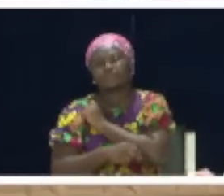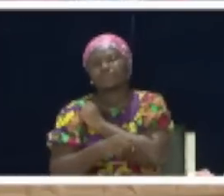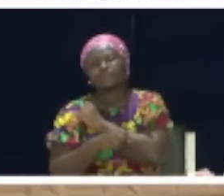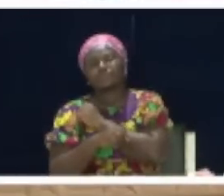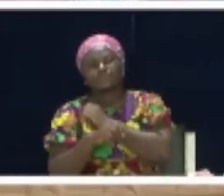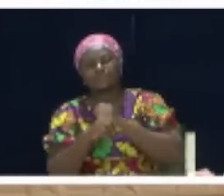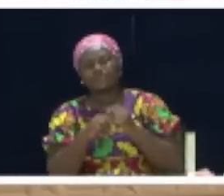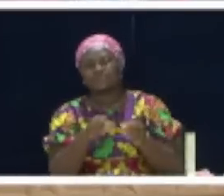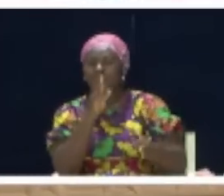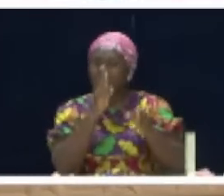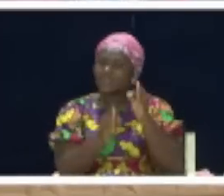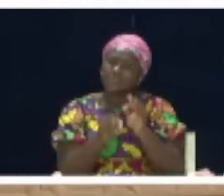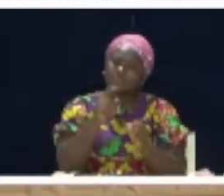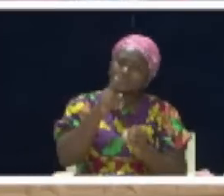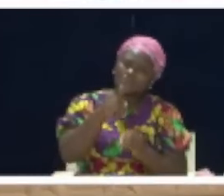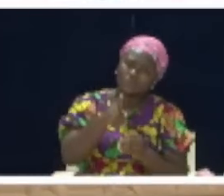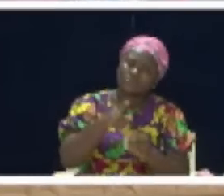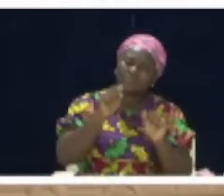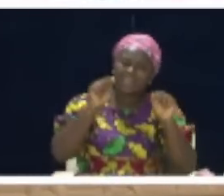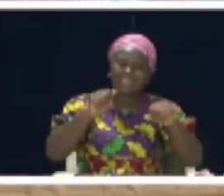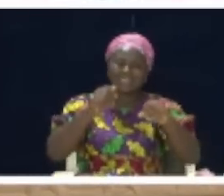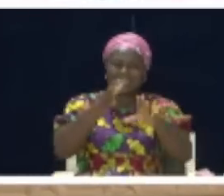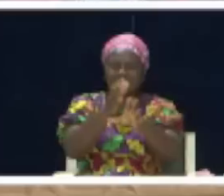if only you can get to Redemption Camp.